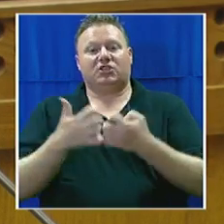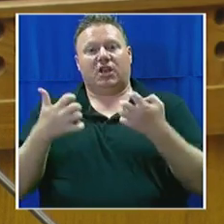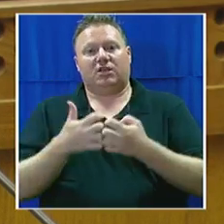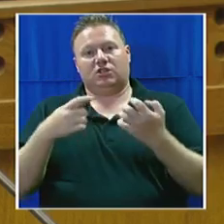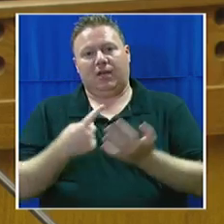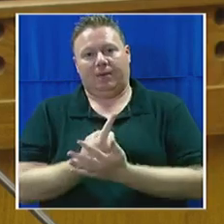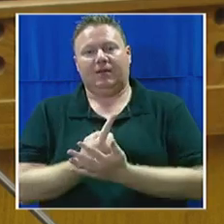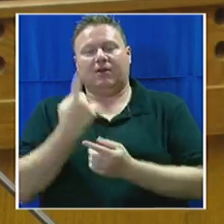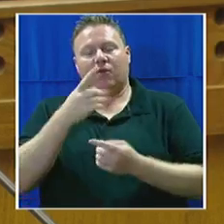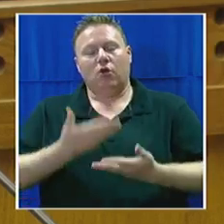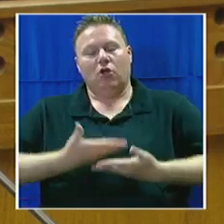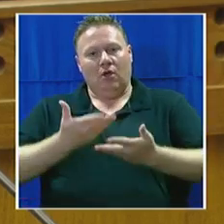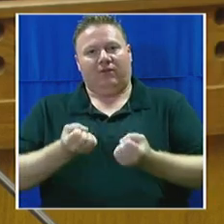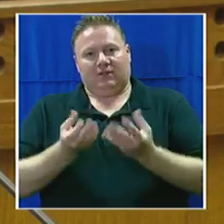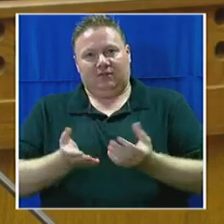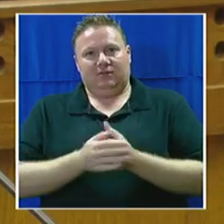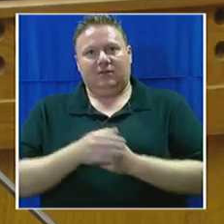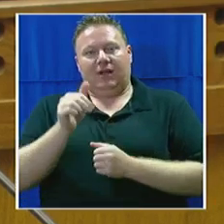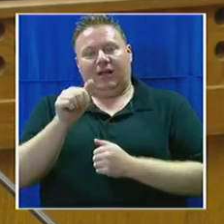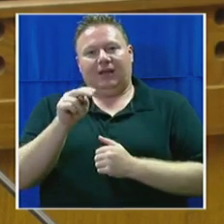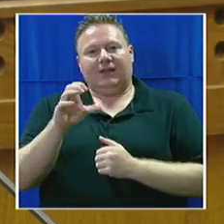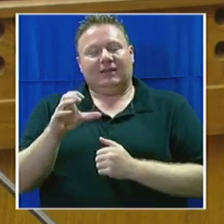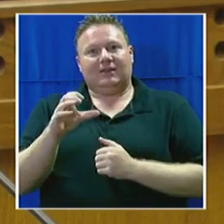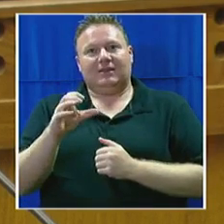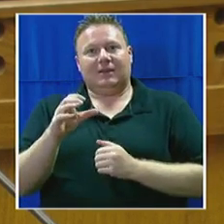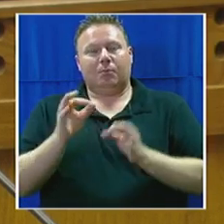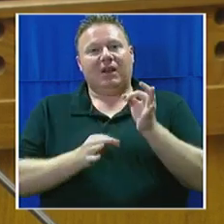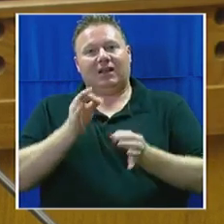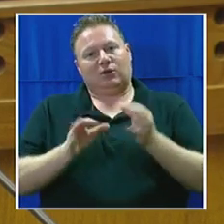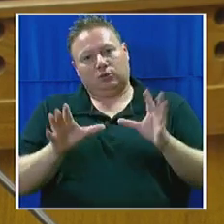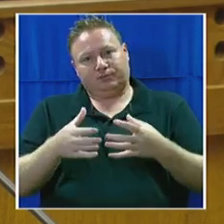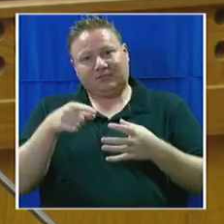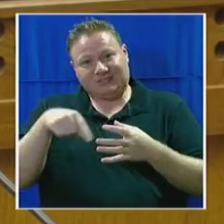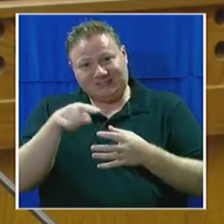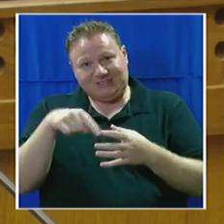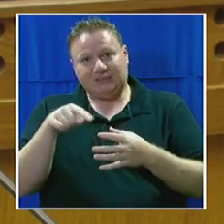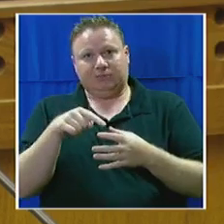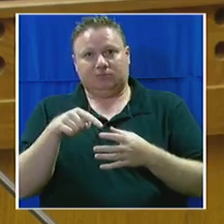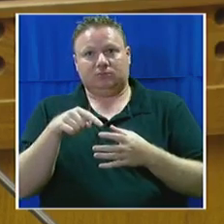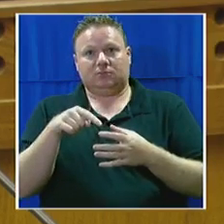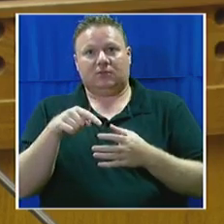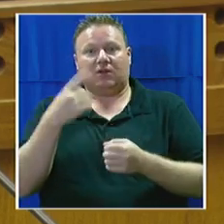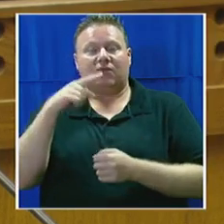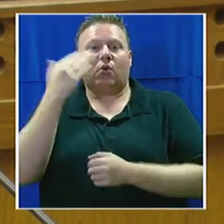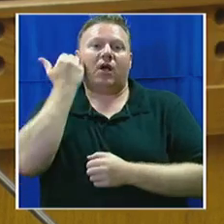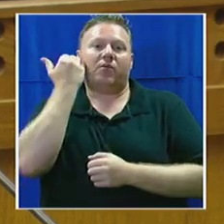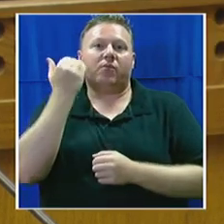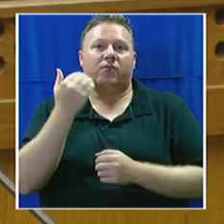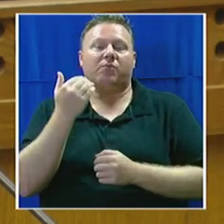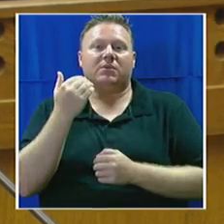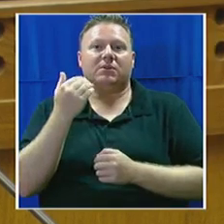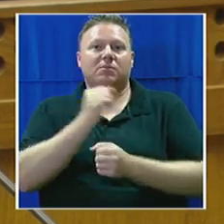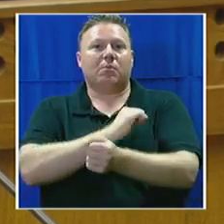comes to service delivery. ANC, as a political party that derives its approach to state power from the Freedom